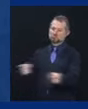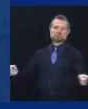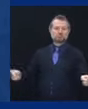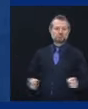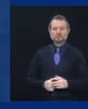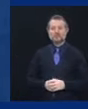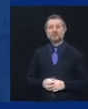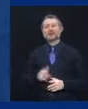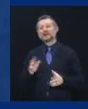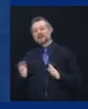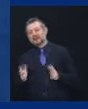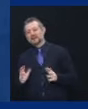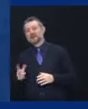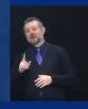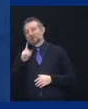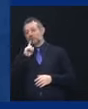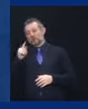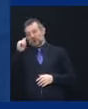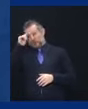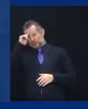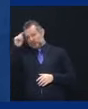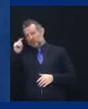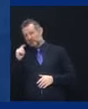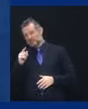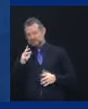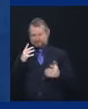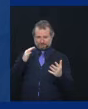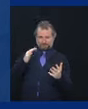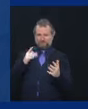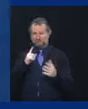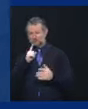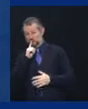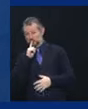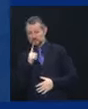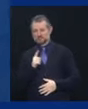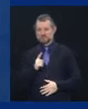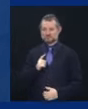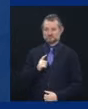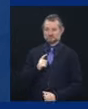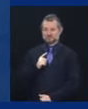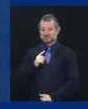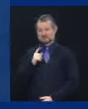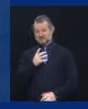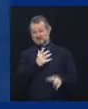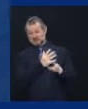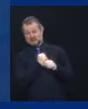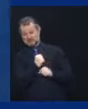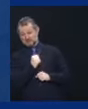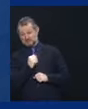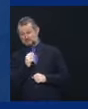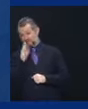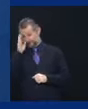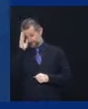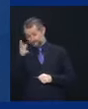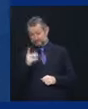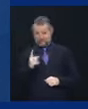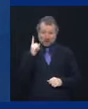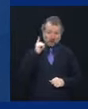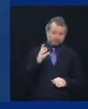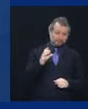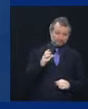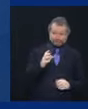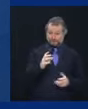Theoretically and ideally, if you had 100 vaccines and they said, how